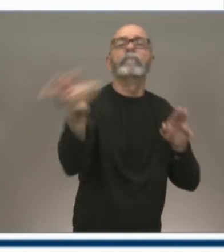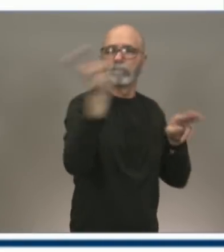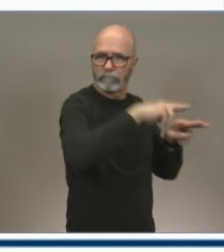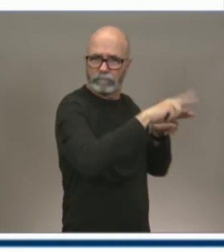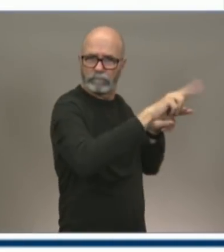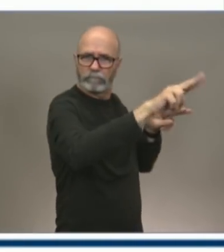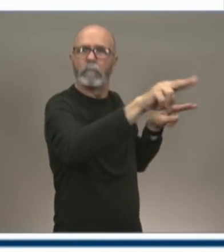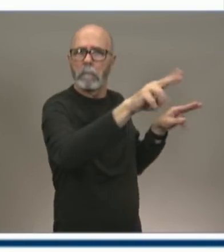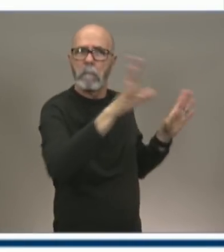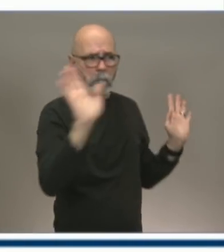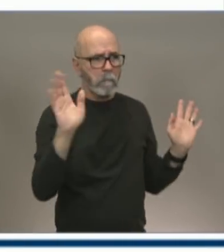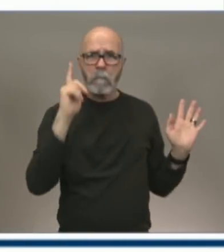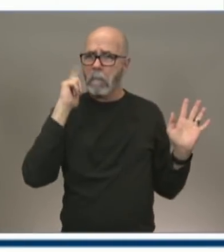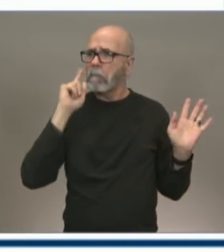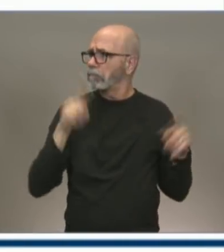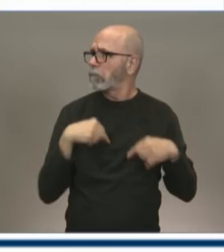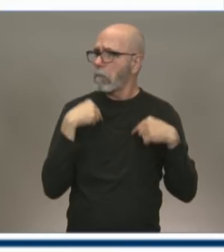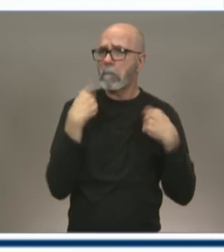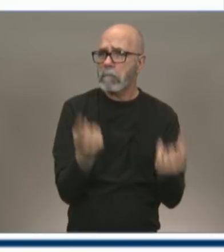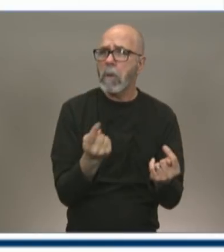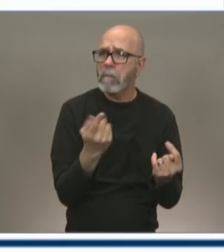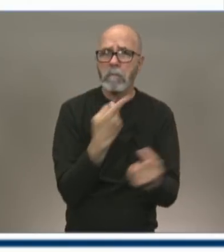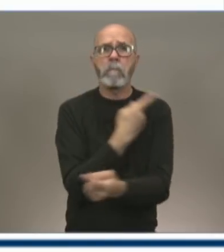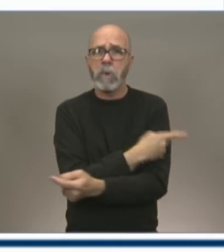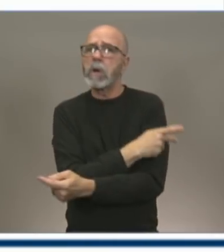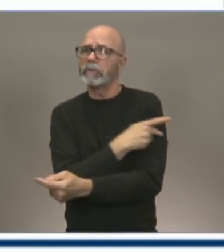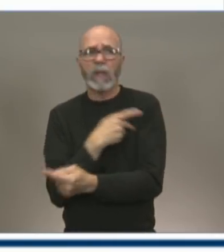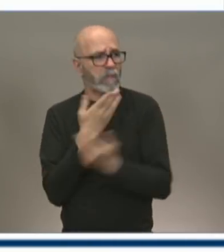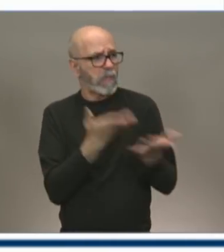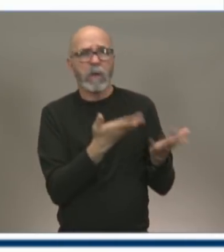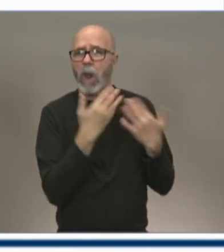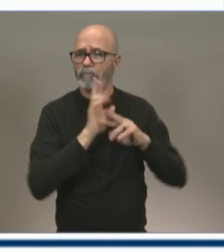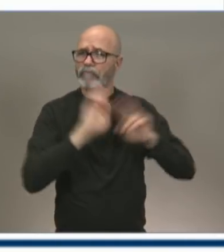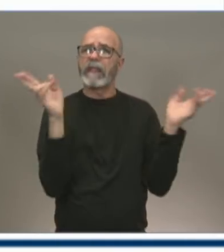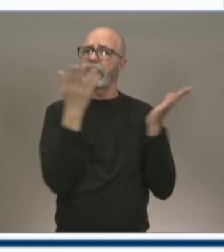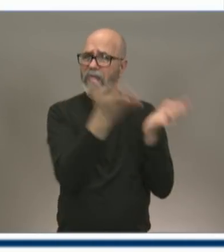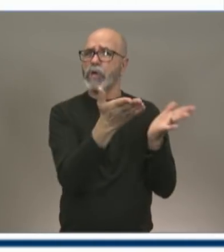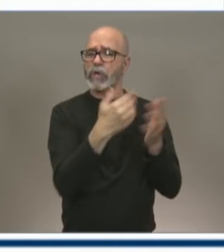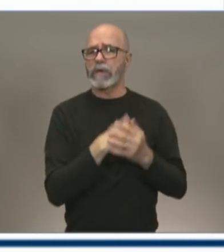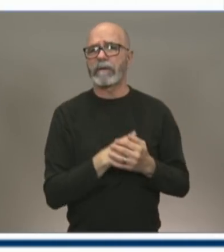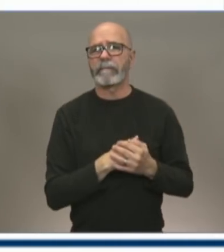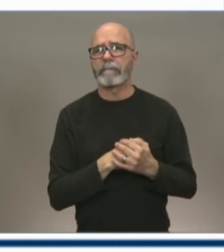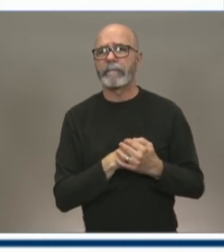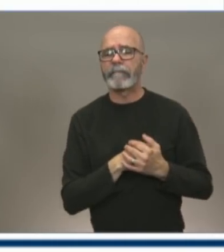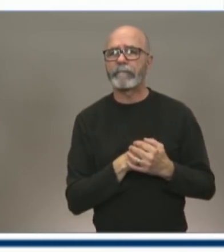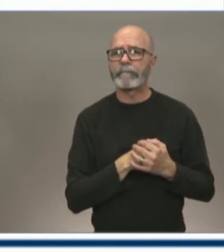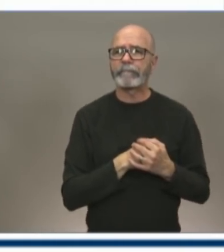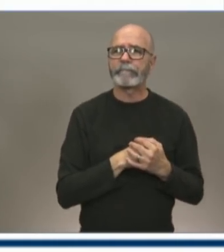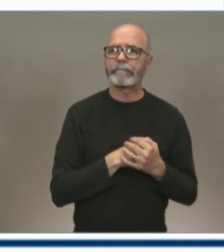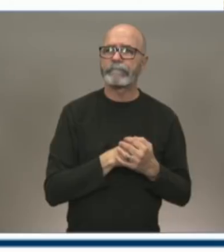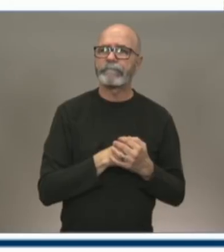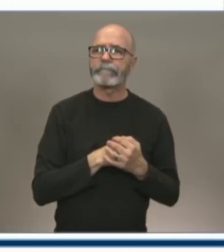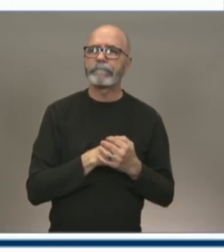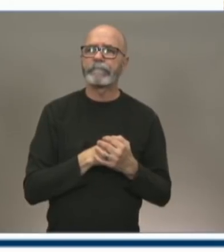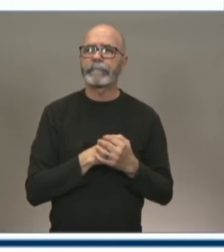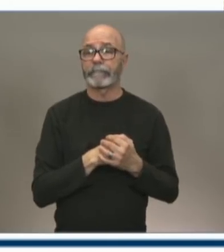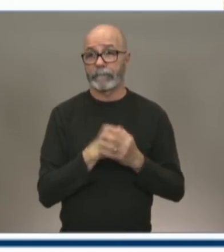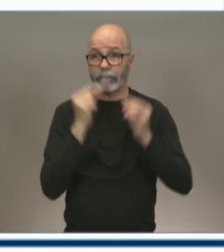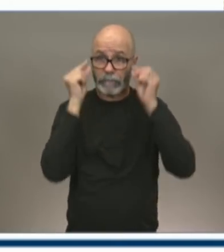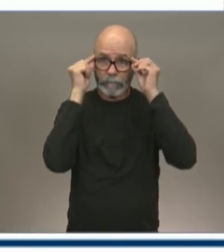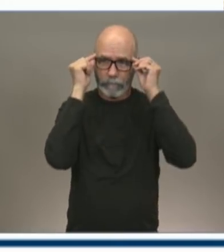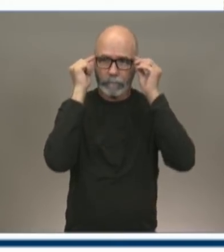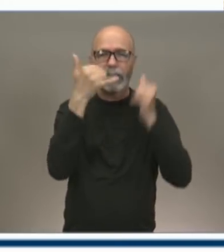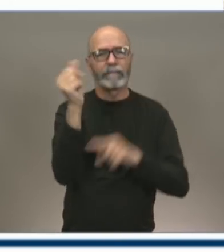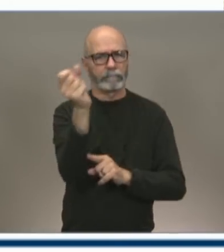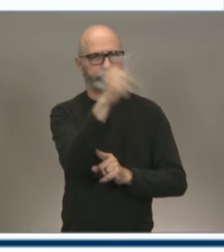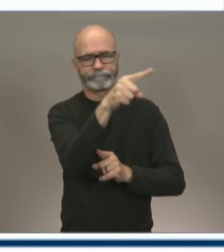are now receiving patients. Go ahead with your follow-up, Alicia. And staffing was one of